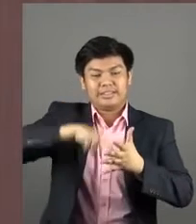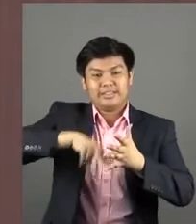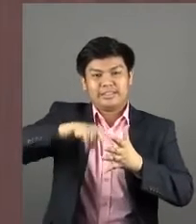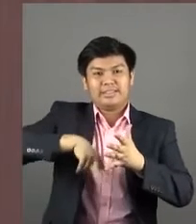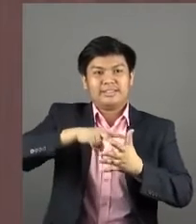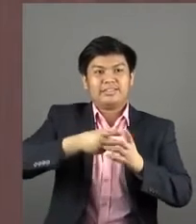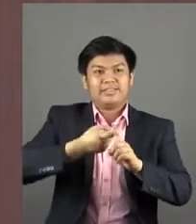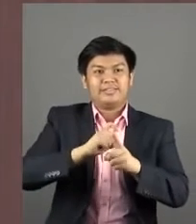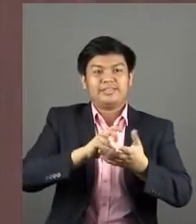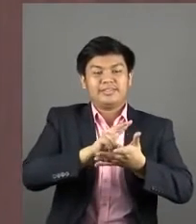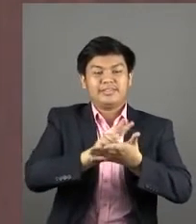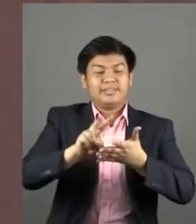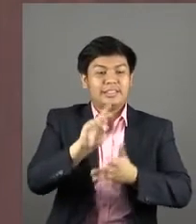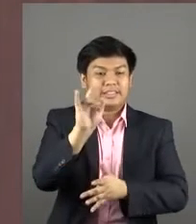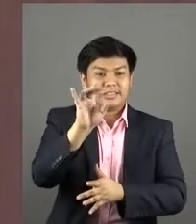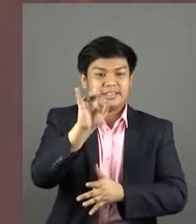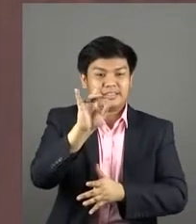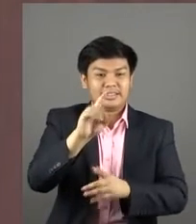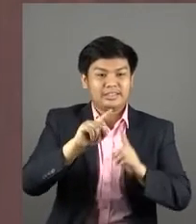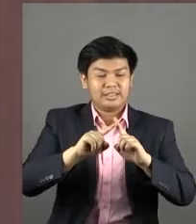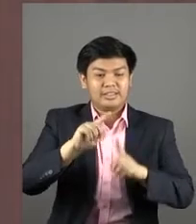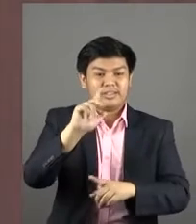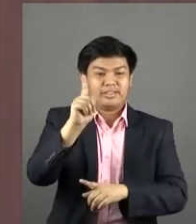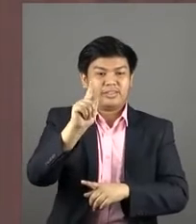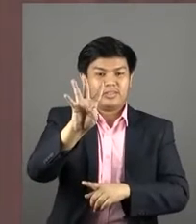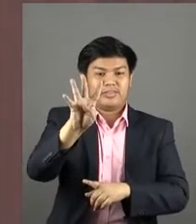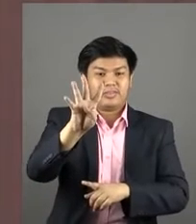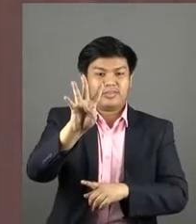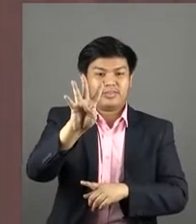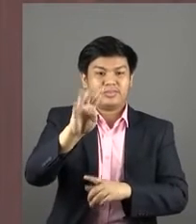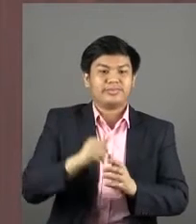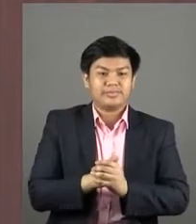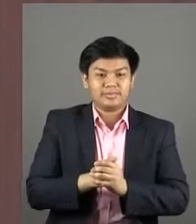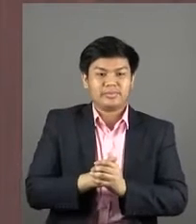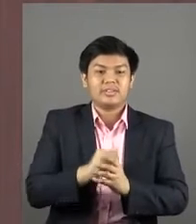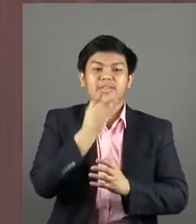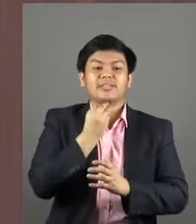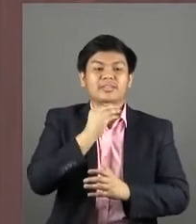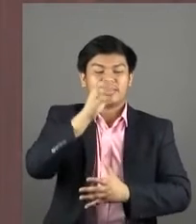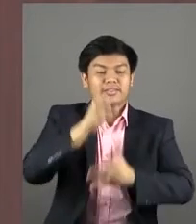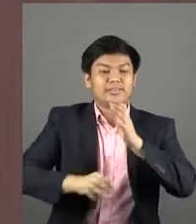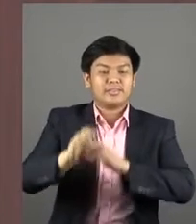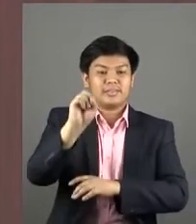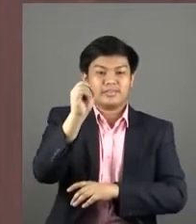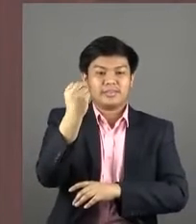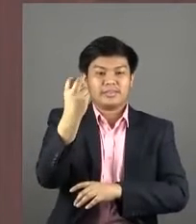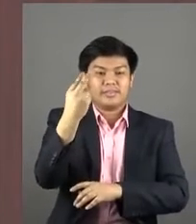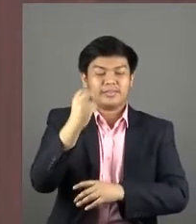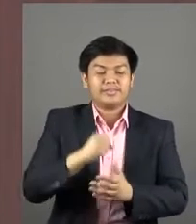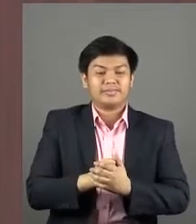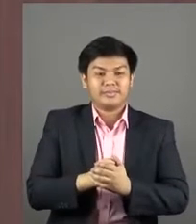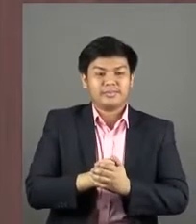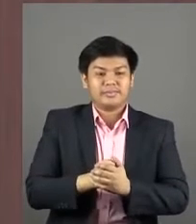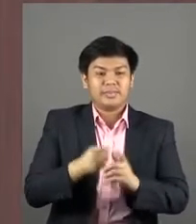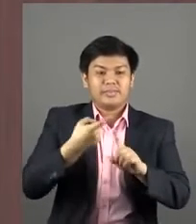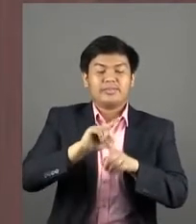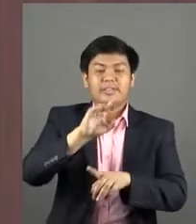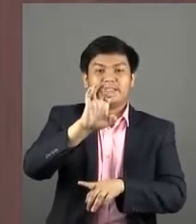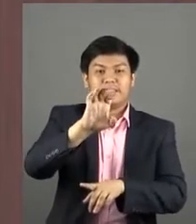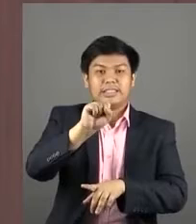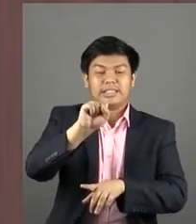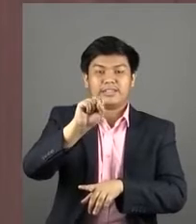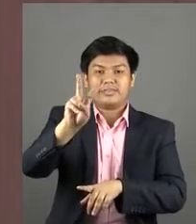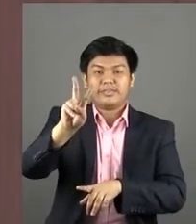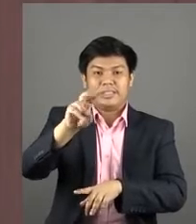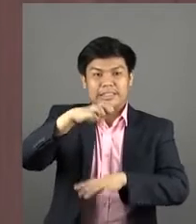verses 18 to 24 of Hebrews chapter 12 from the English